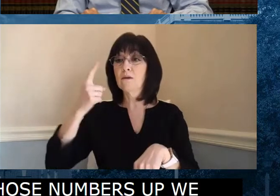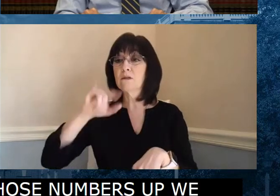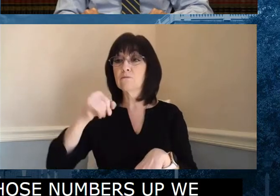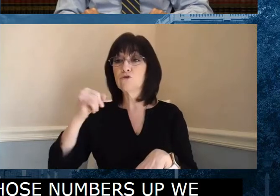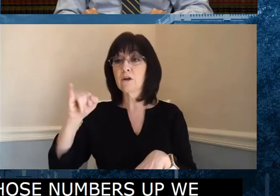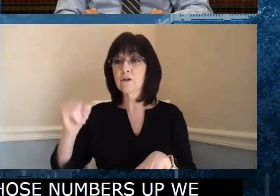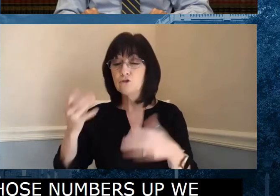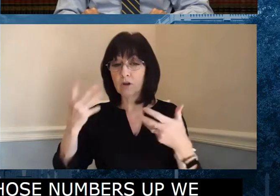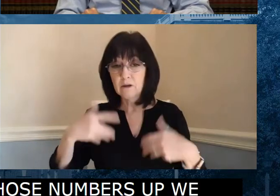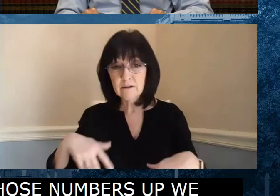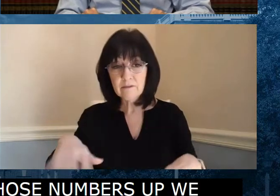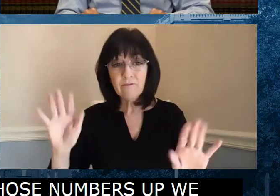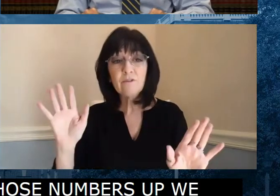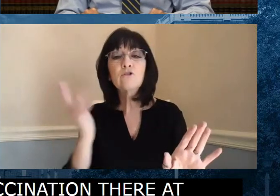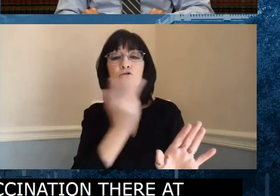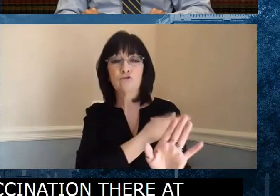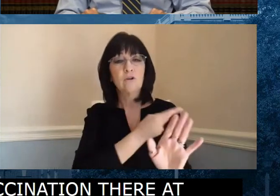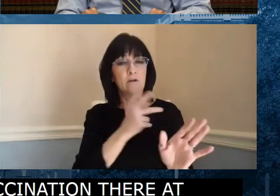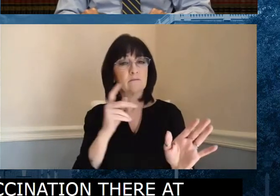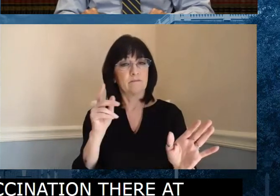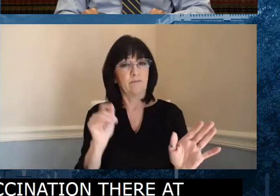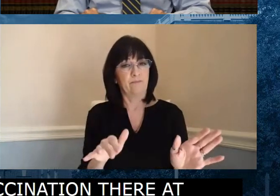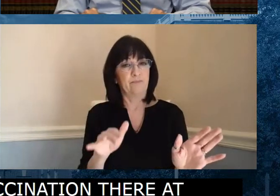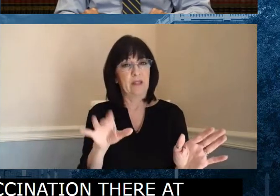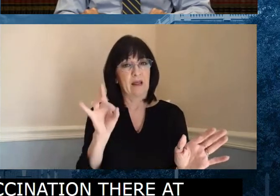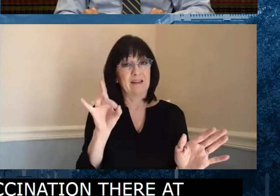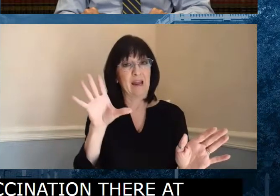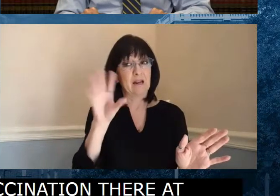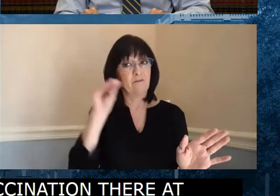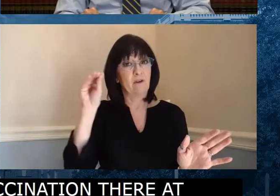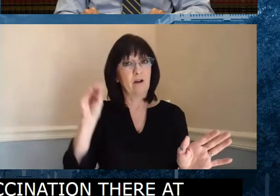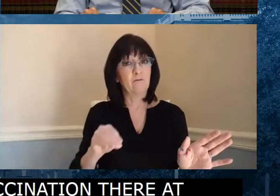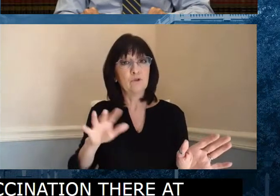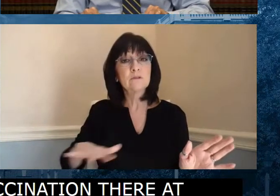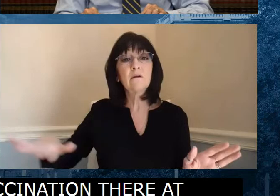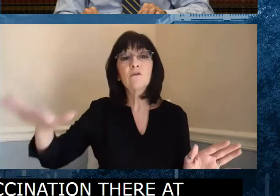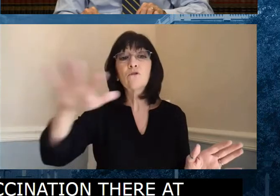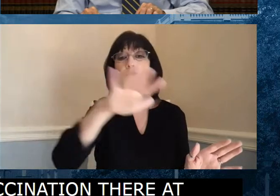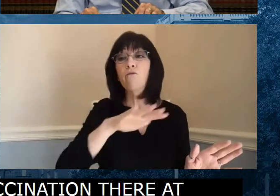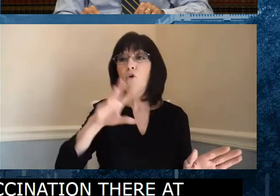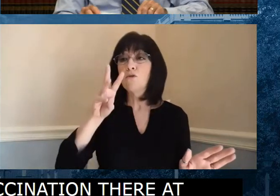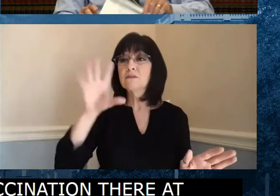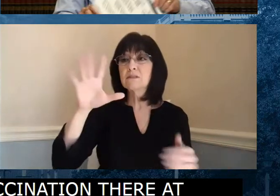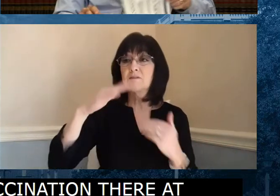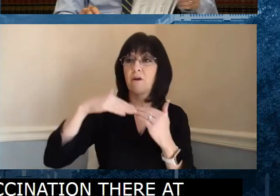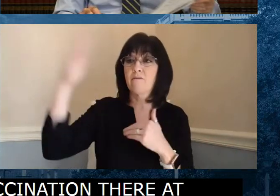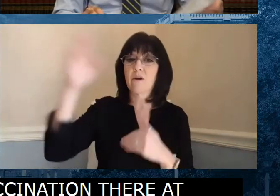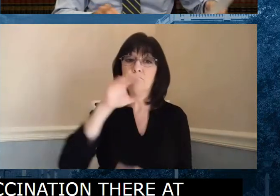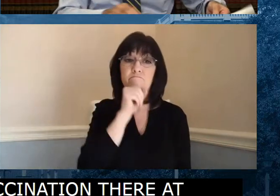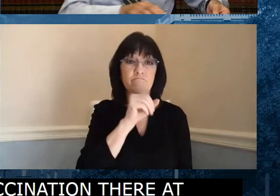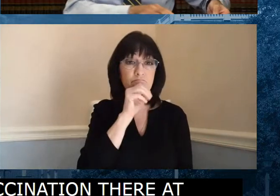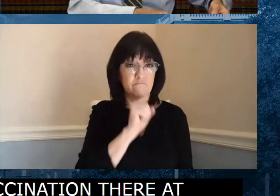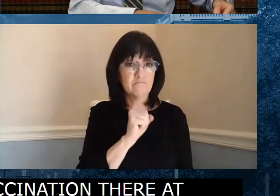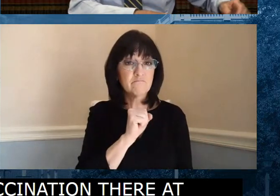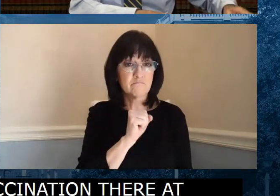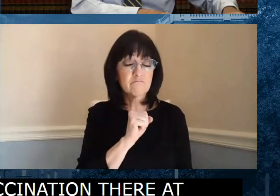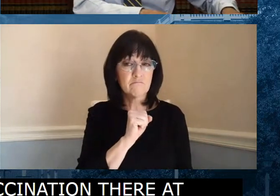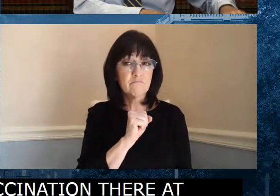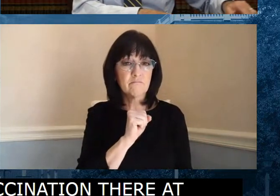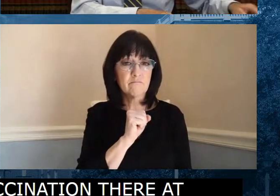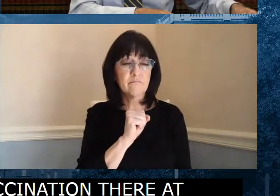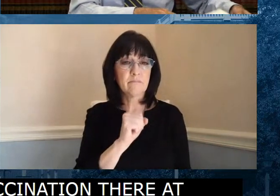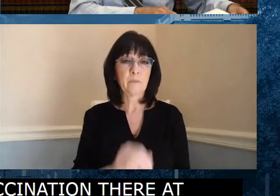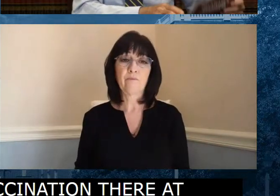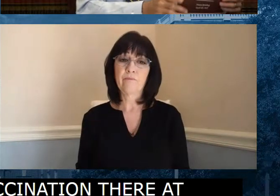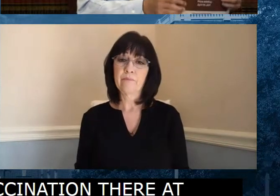up, 85% with at least one dose, and 71% fully